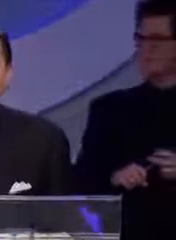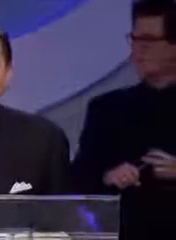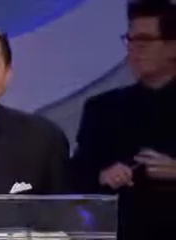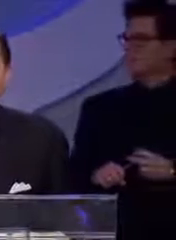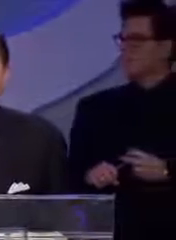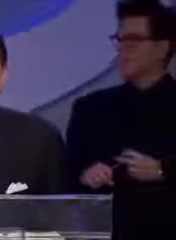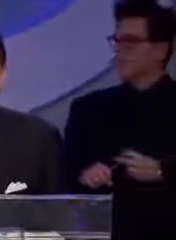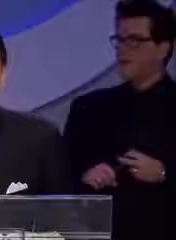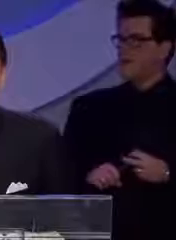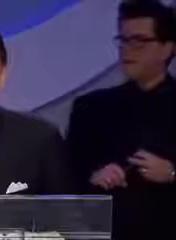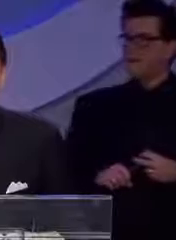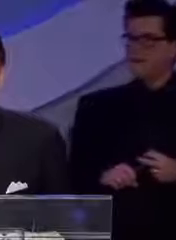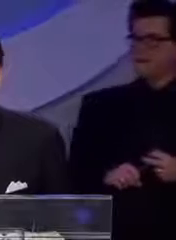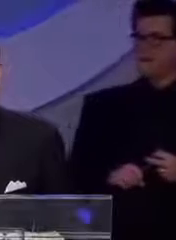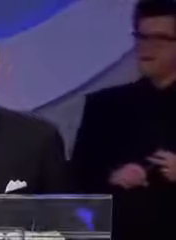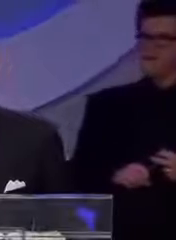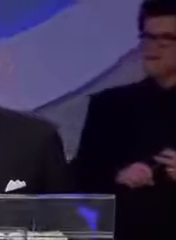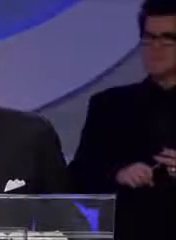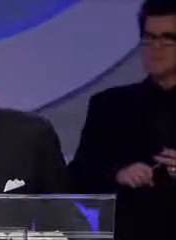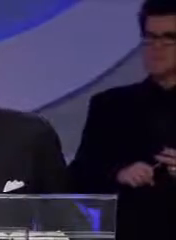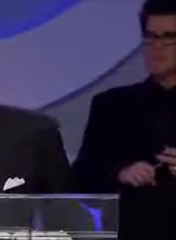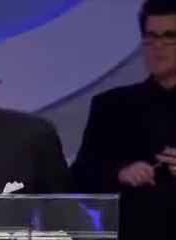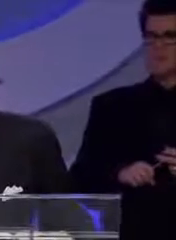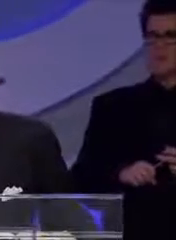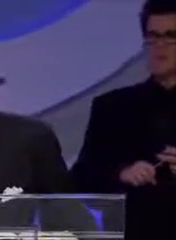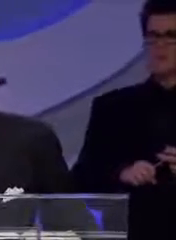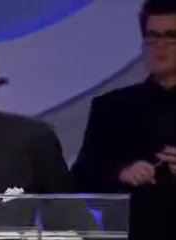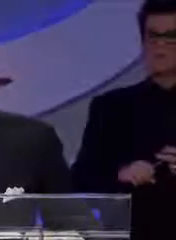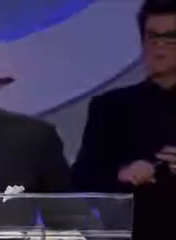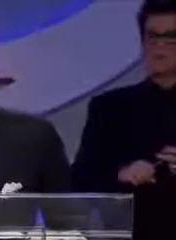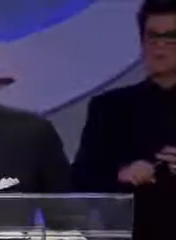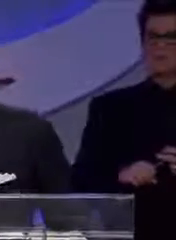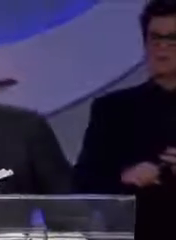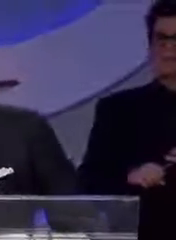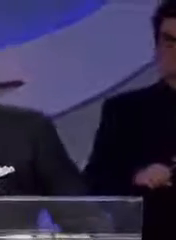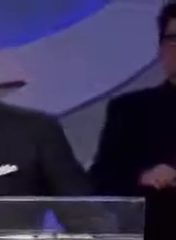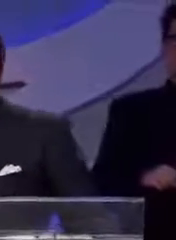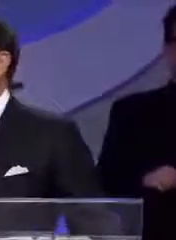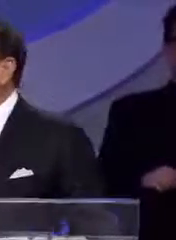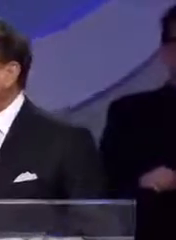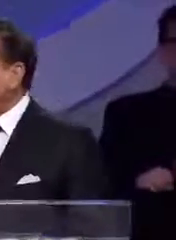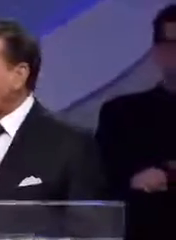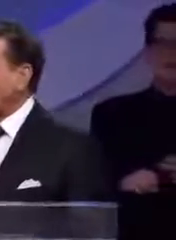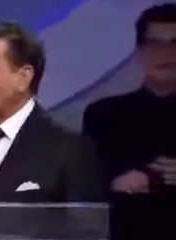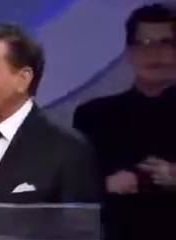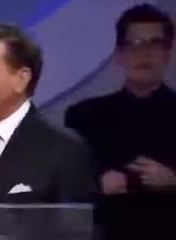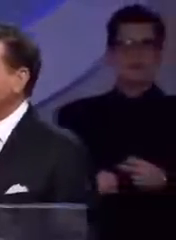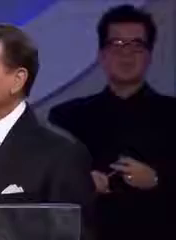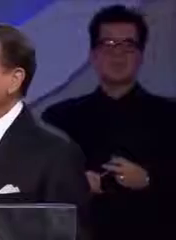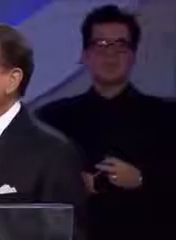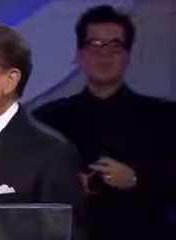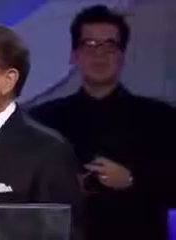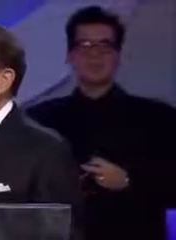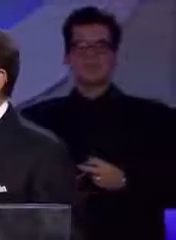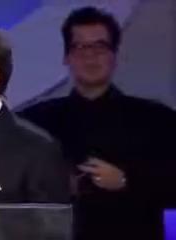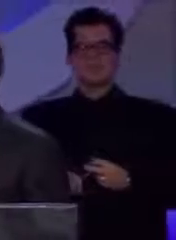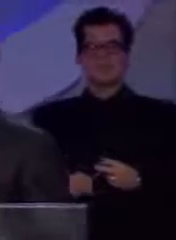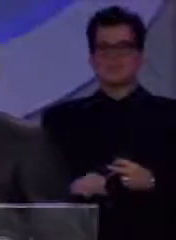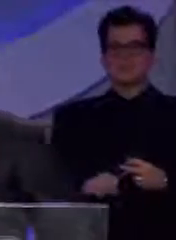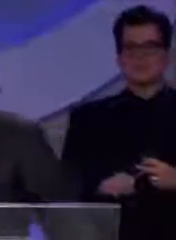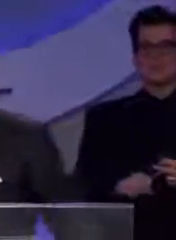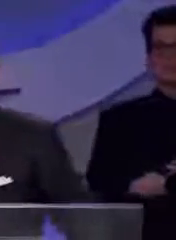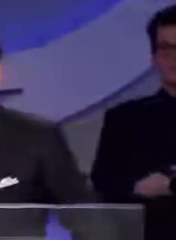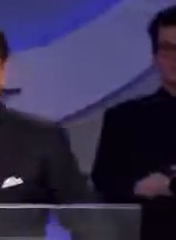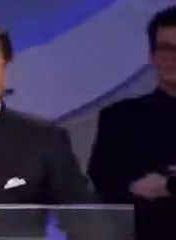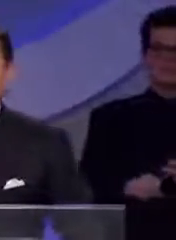hear. Say it, my ears are blessed. My eyes are blessed. Shake